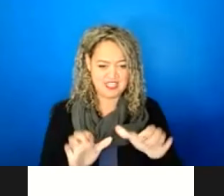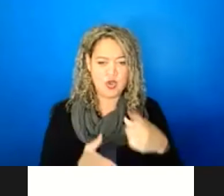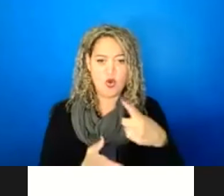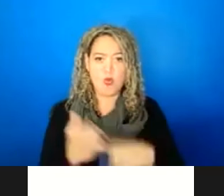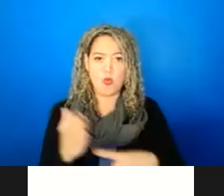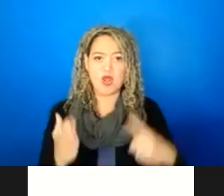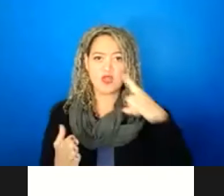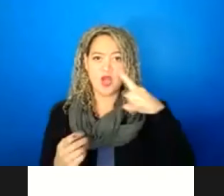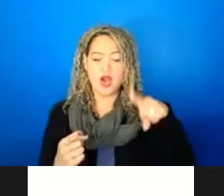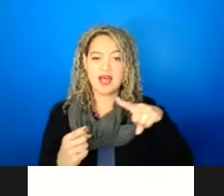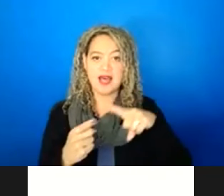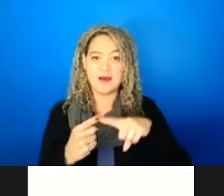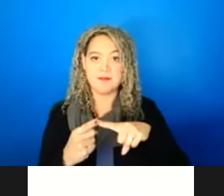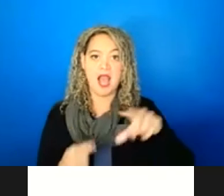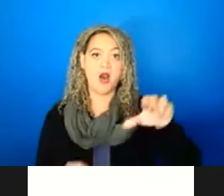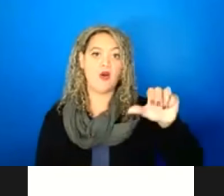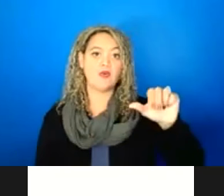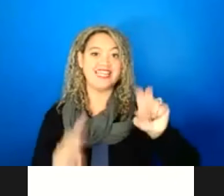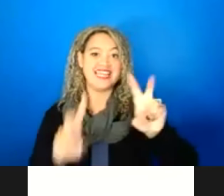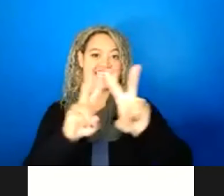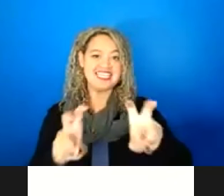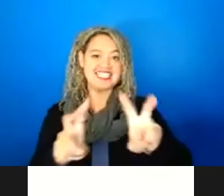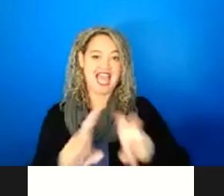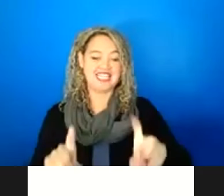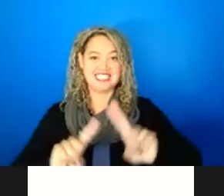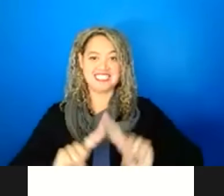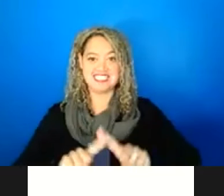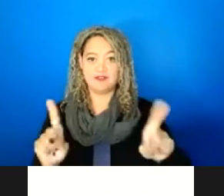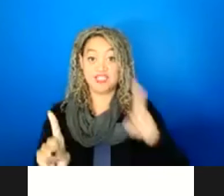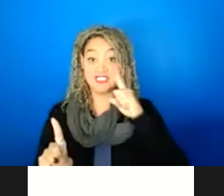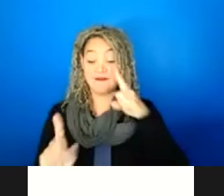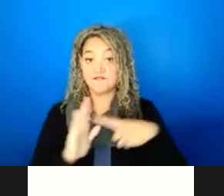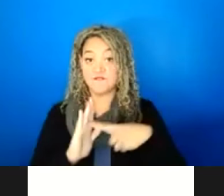analogous differences in, for example, vision?